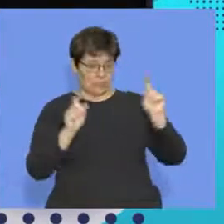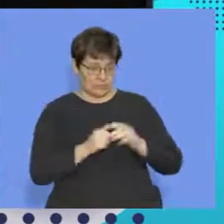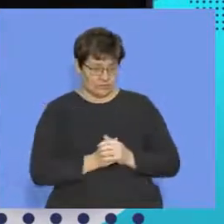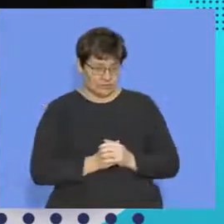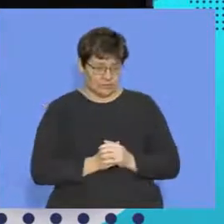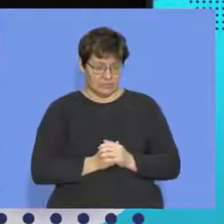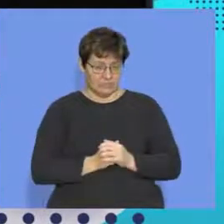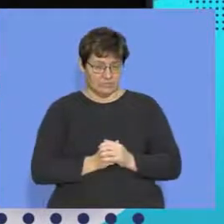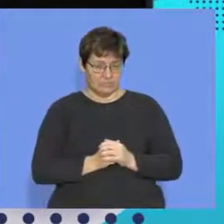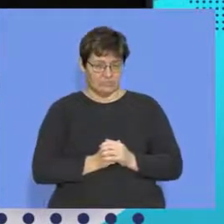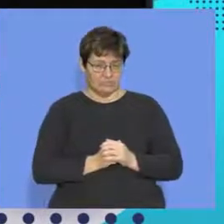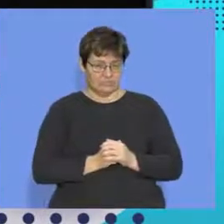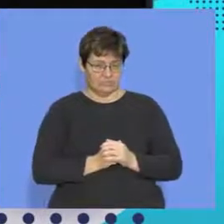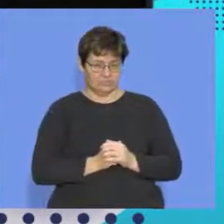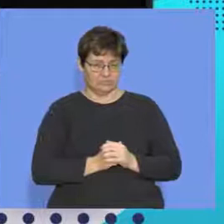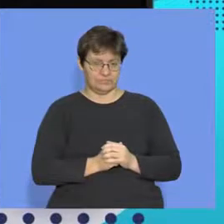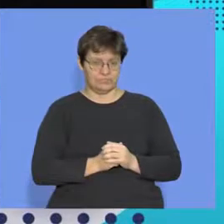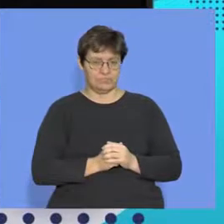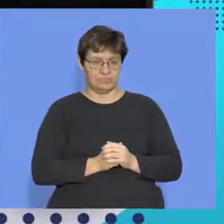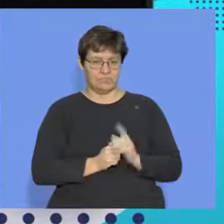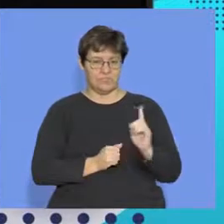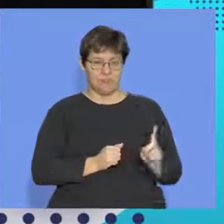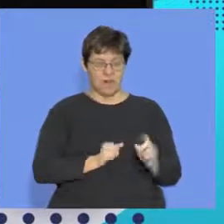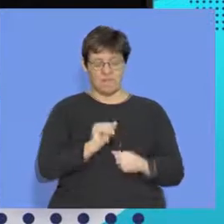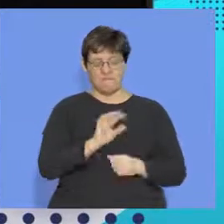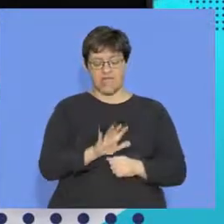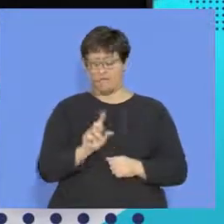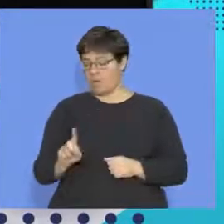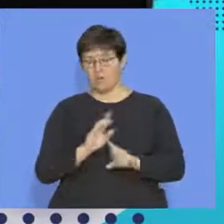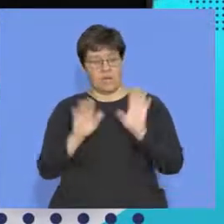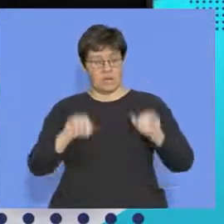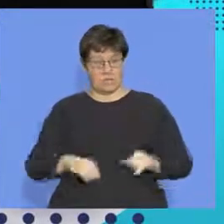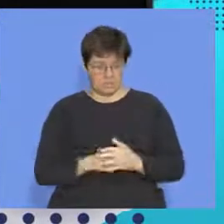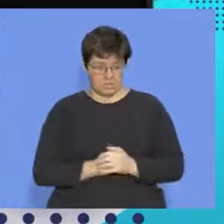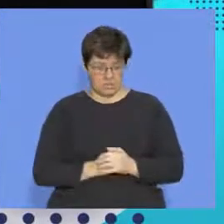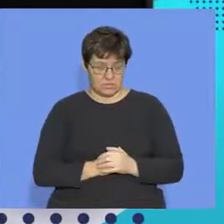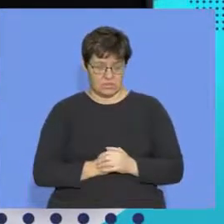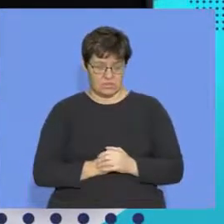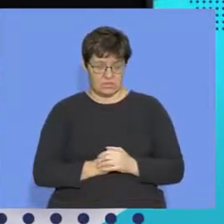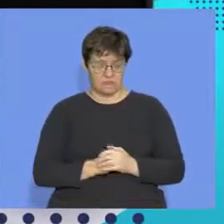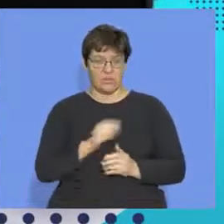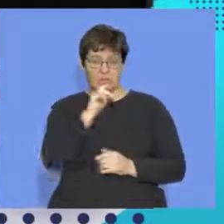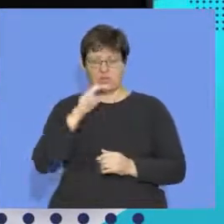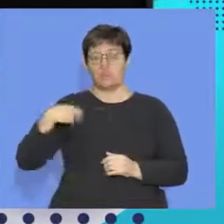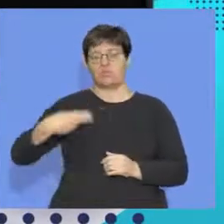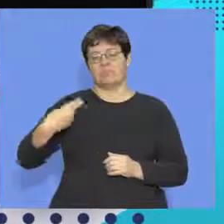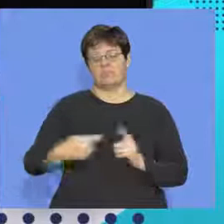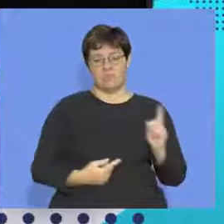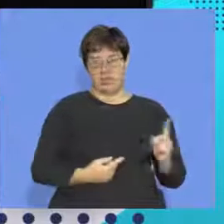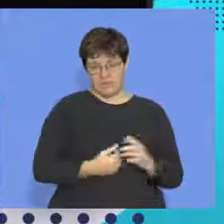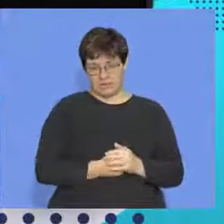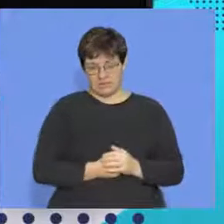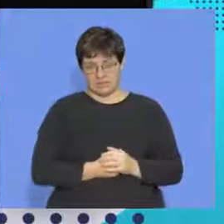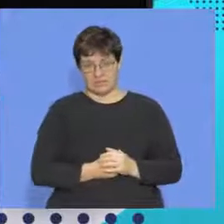very important. So I cannot have 1, 5, 1. Because if I have 1, 5, 1, I've repeated